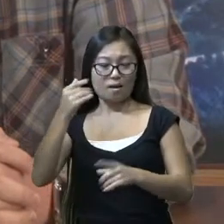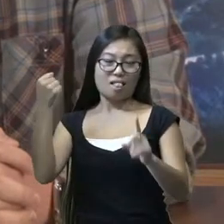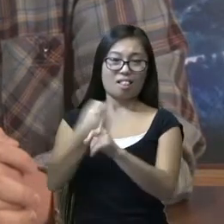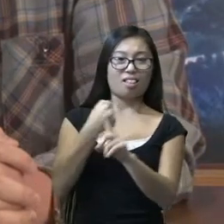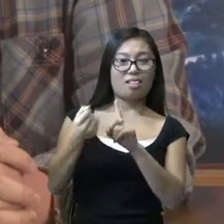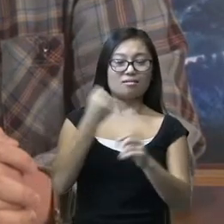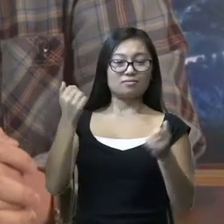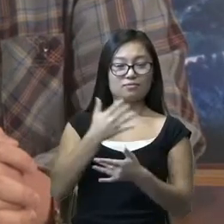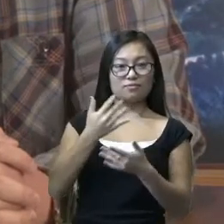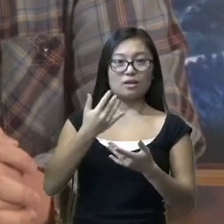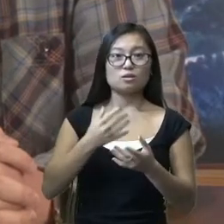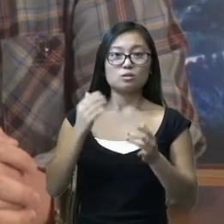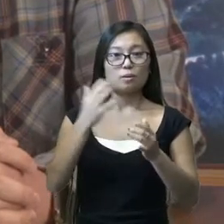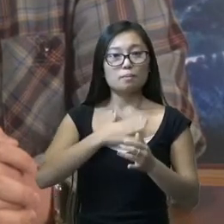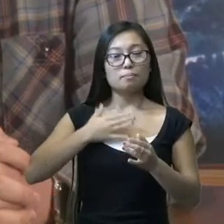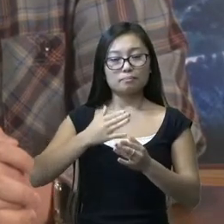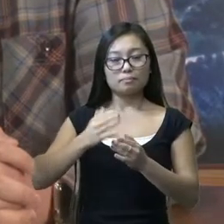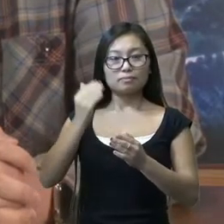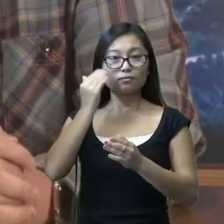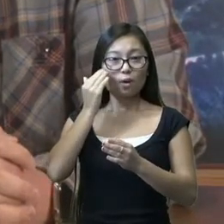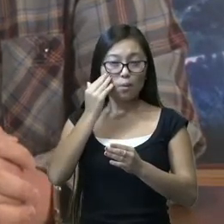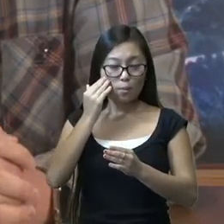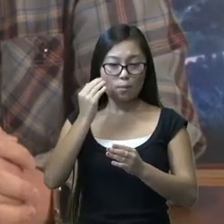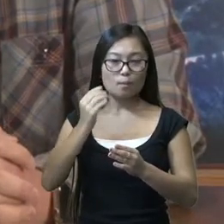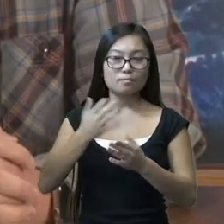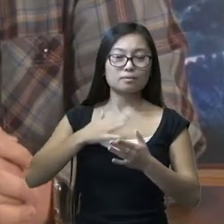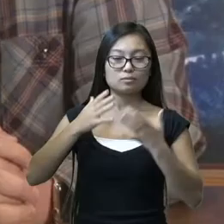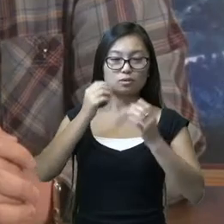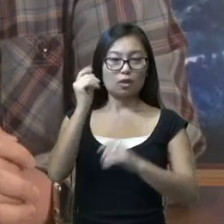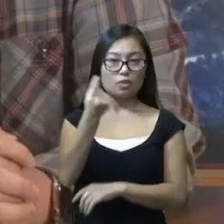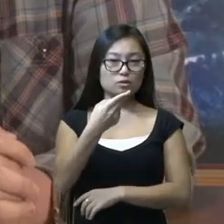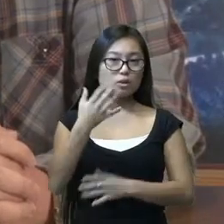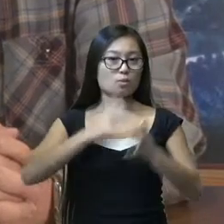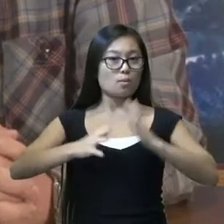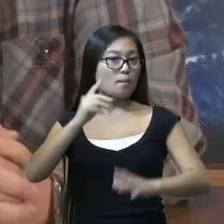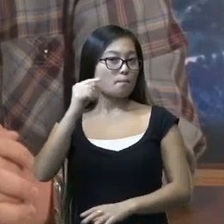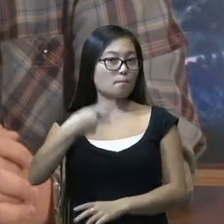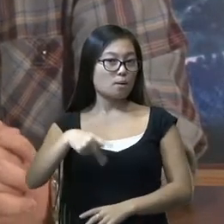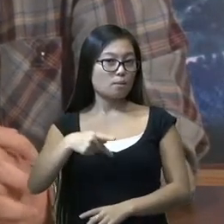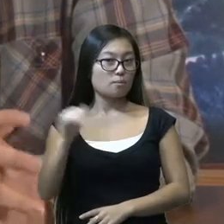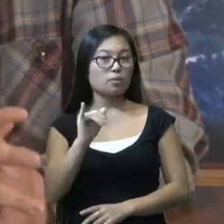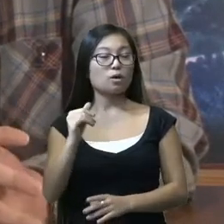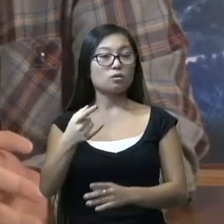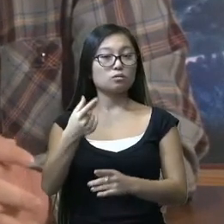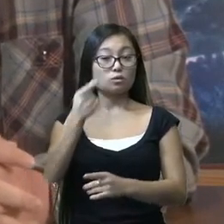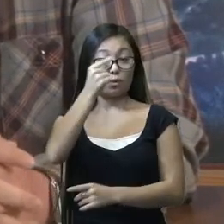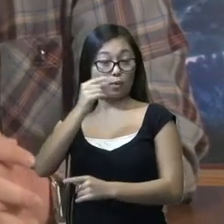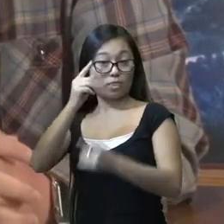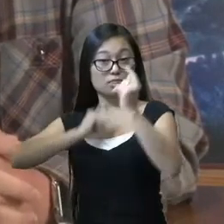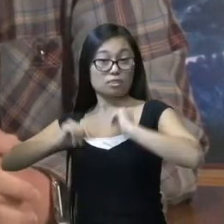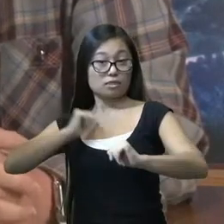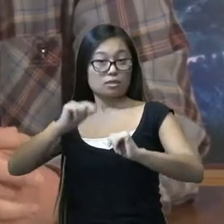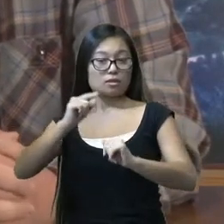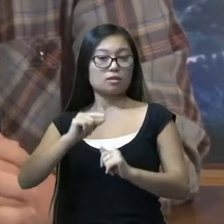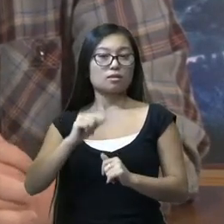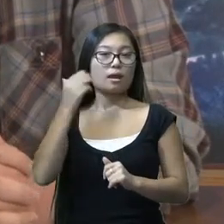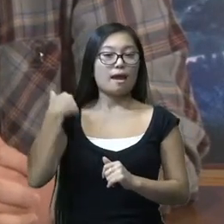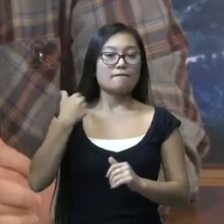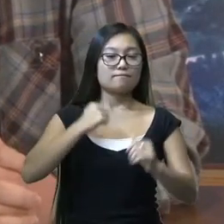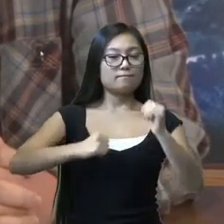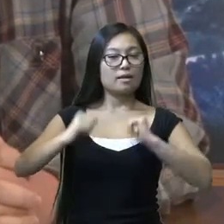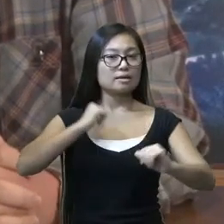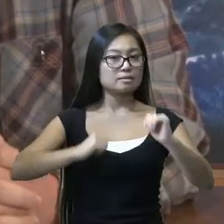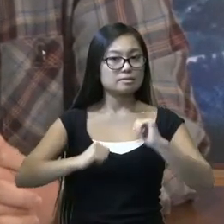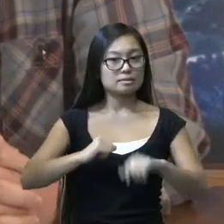anti-bullying this Thursday for Anti-Bullying Awareness Month. Also on Thursday, there will be a balloon stomping activity to stomp out bullying. So be sure to go out there and